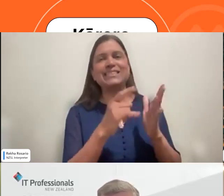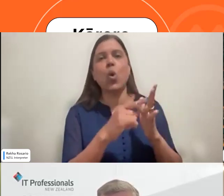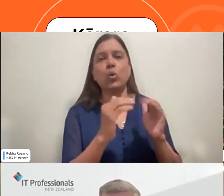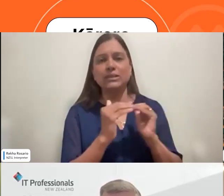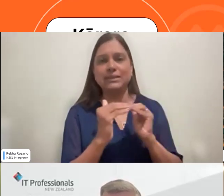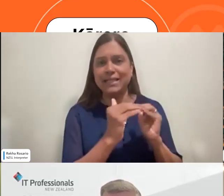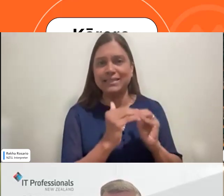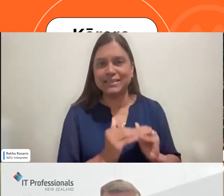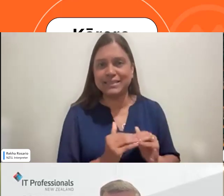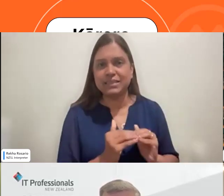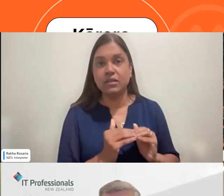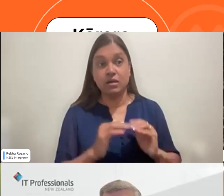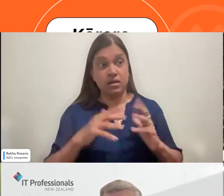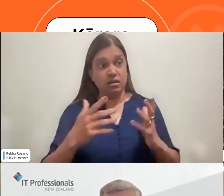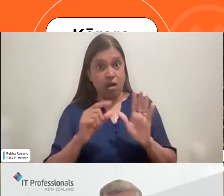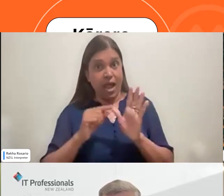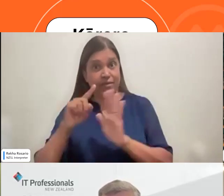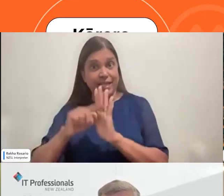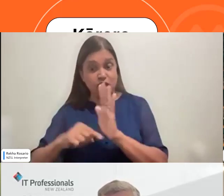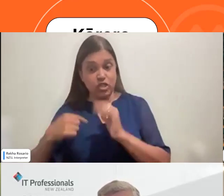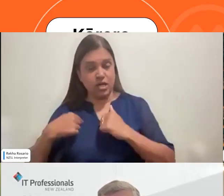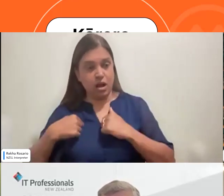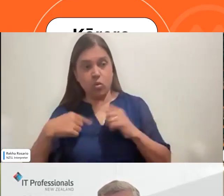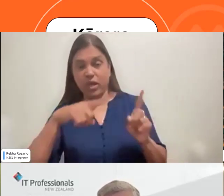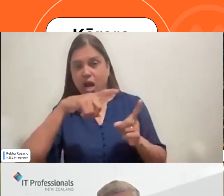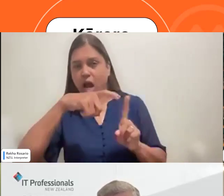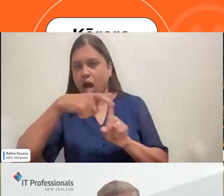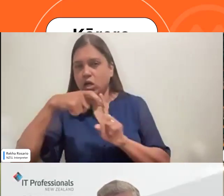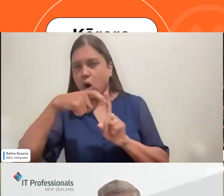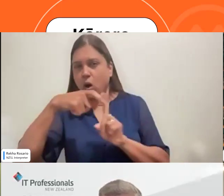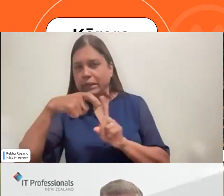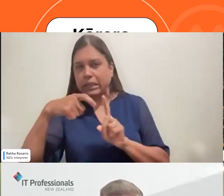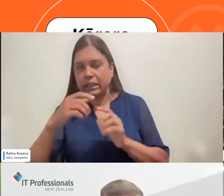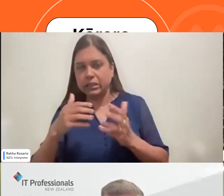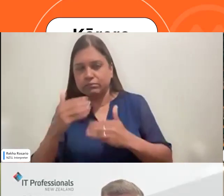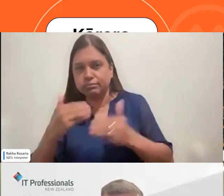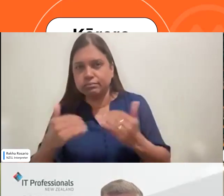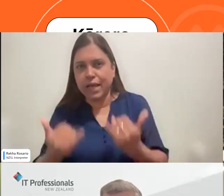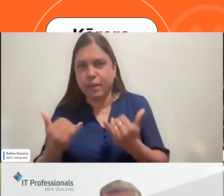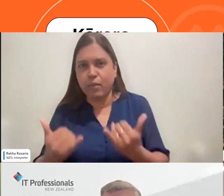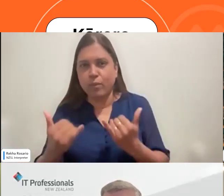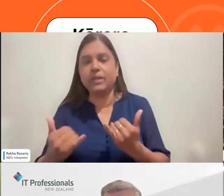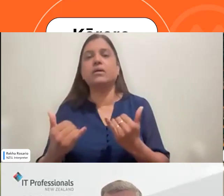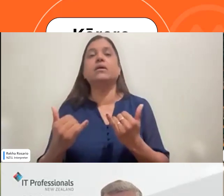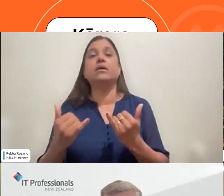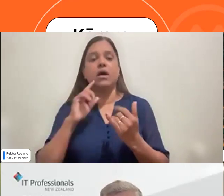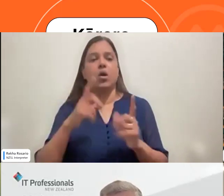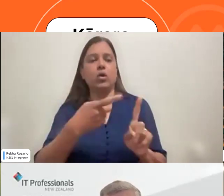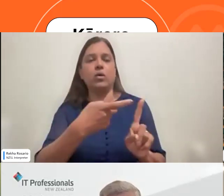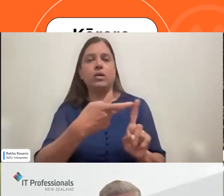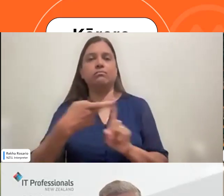of standards adoption. We would probably adopt the Australian standard, which is normal practice here in Aotearoa, so it would become